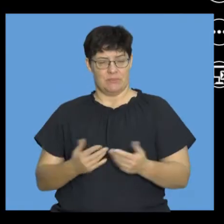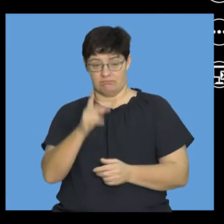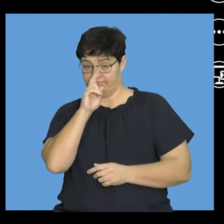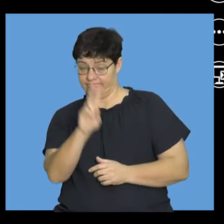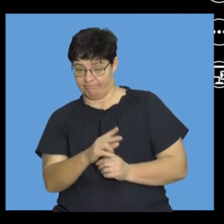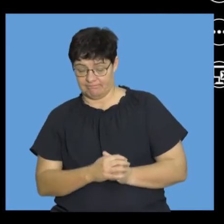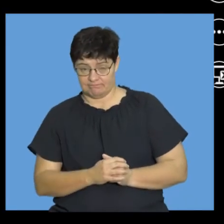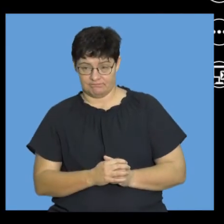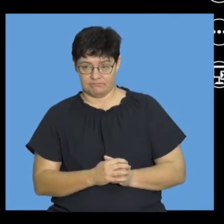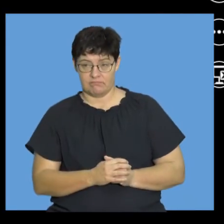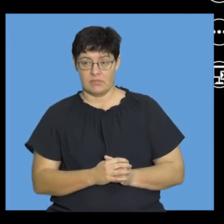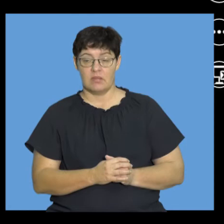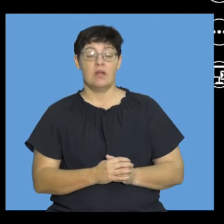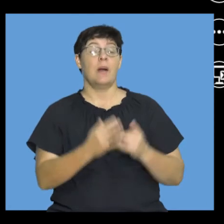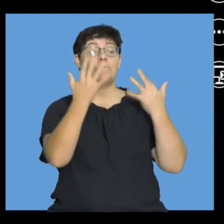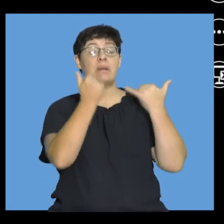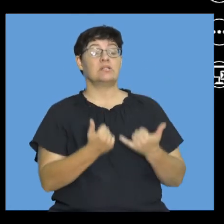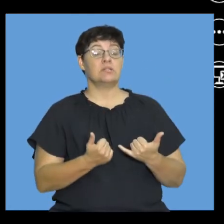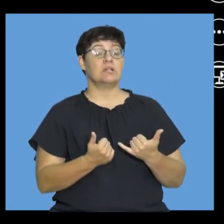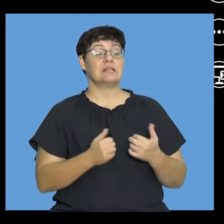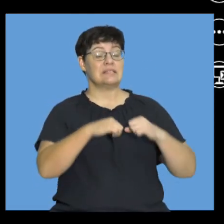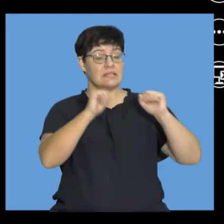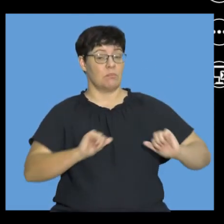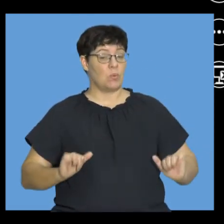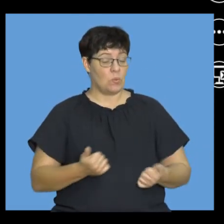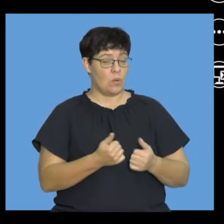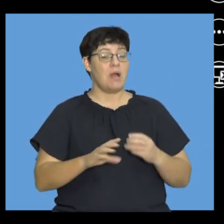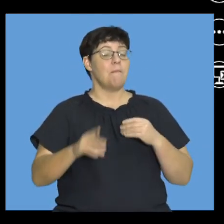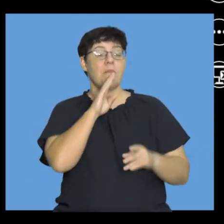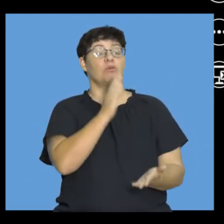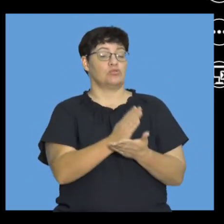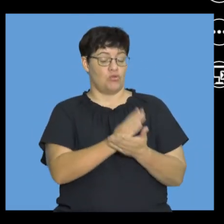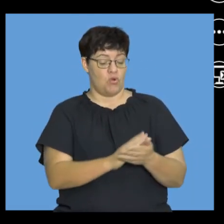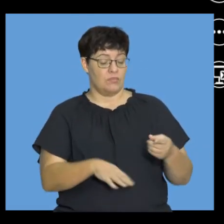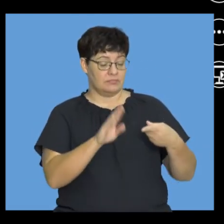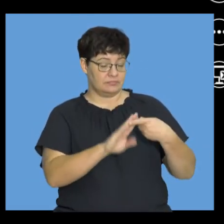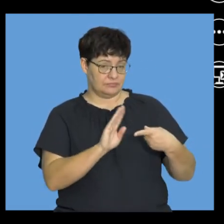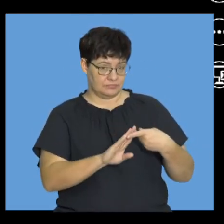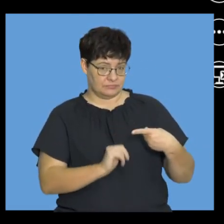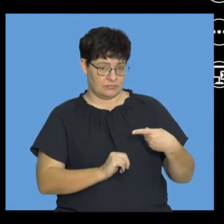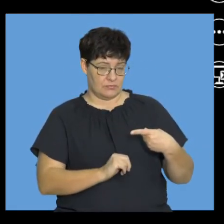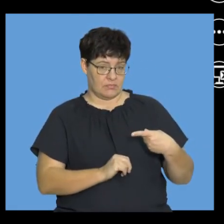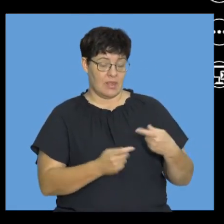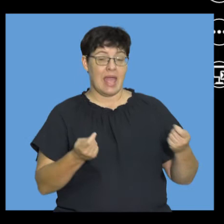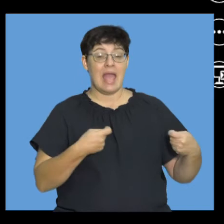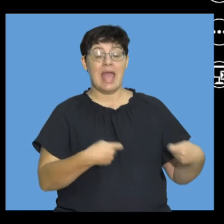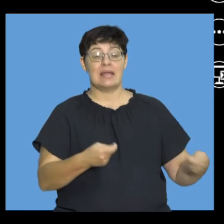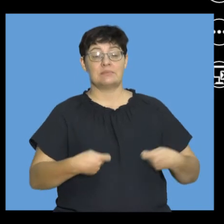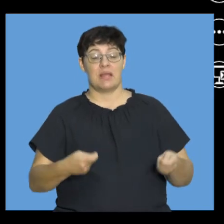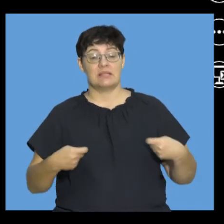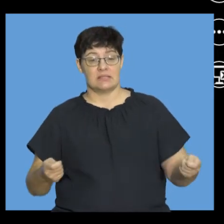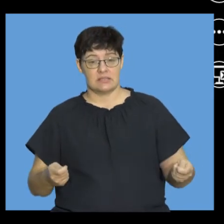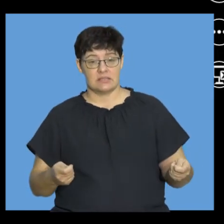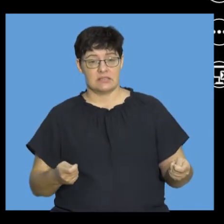Watch. A good system of budgeting should ensure, 1, effective control over